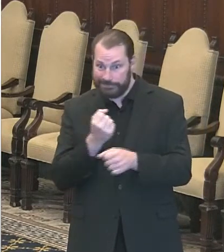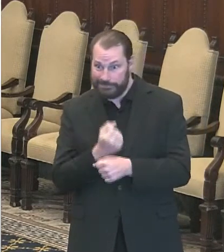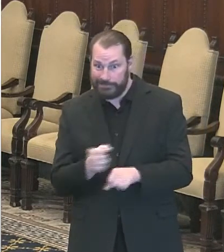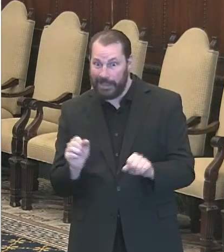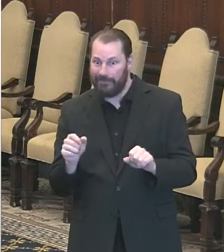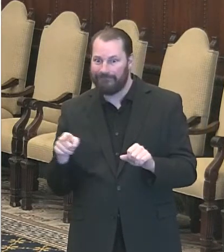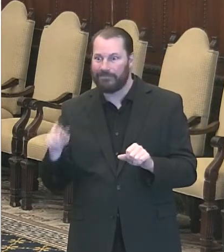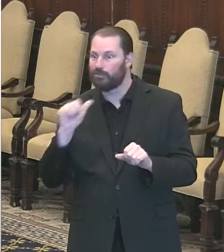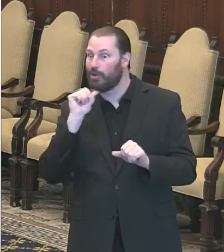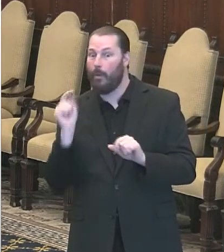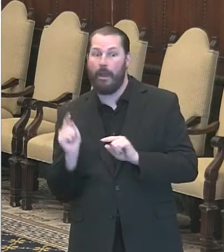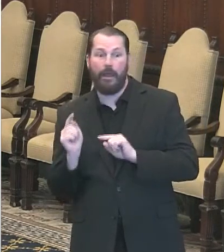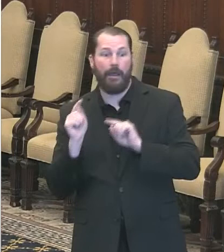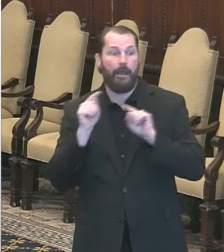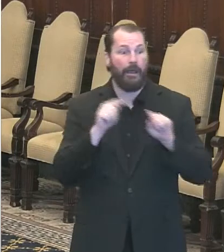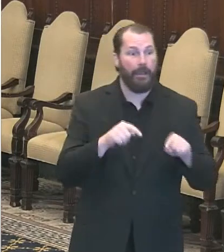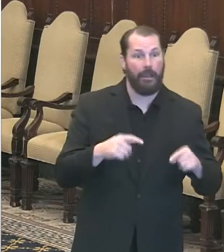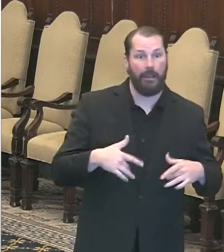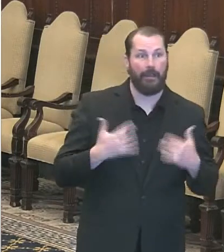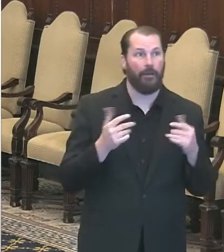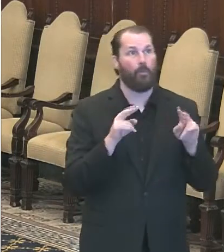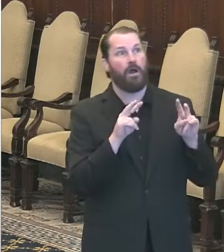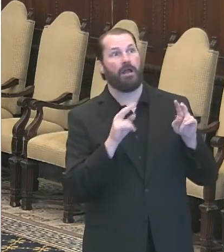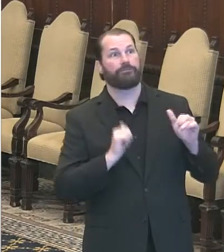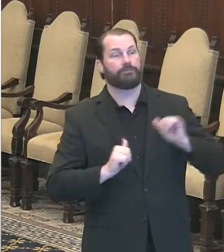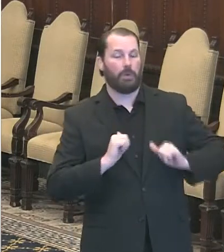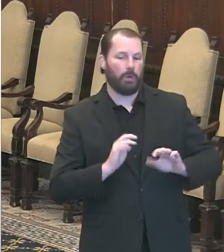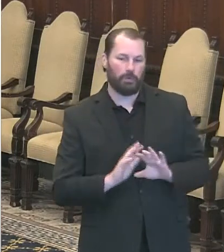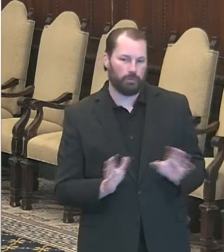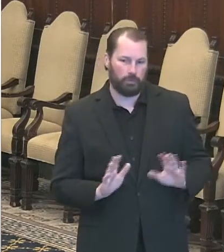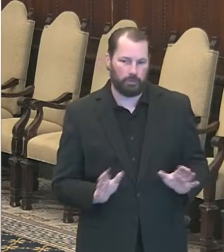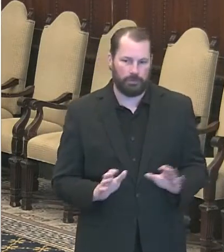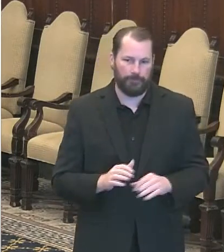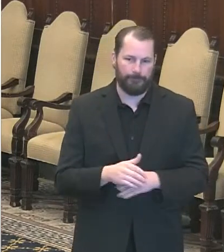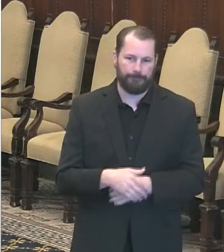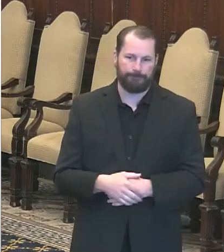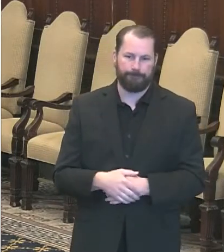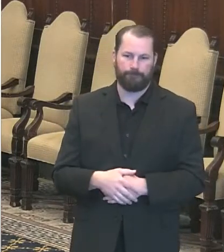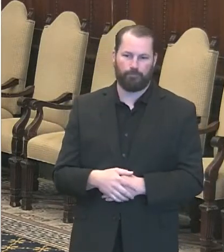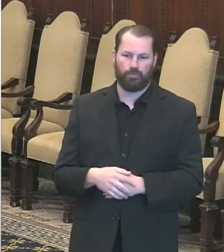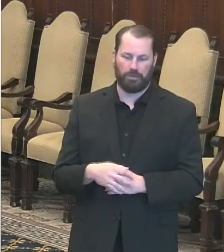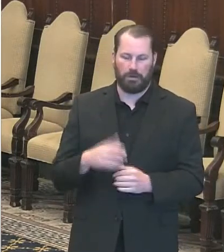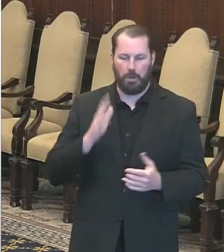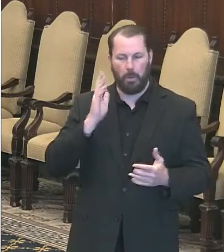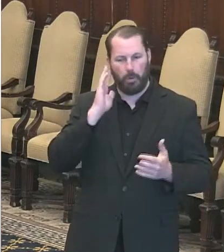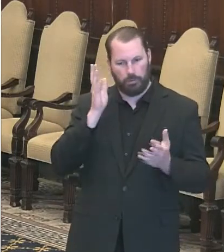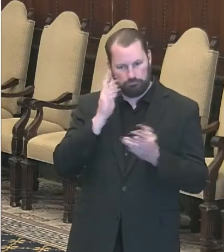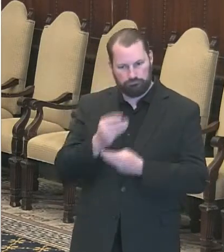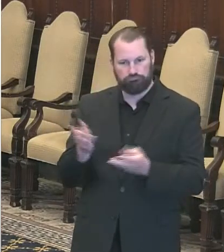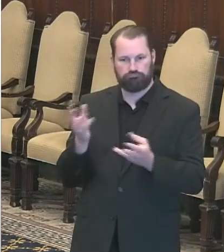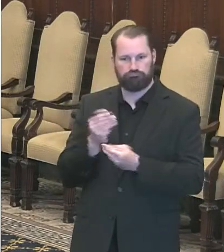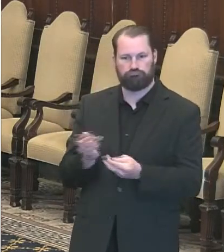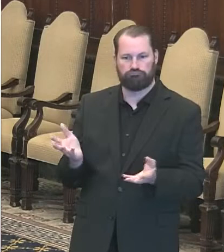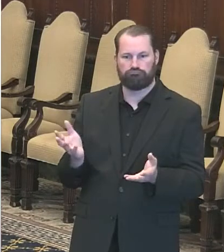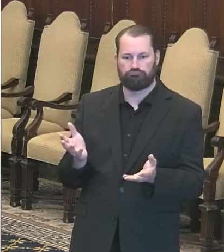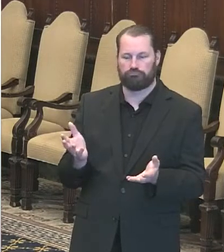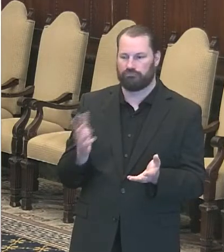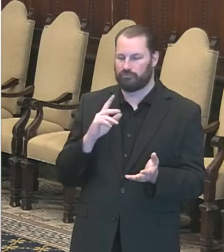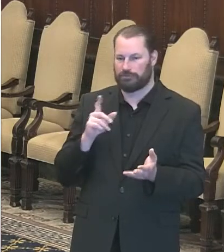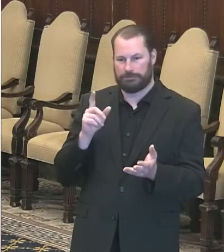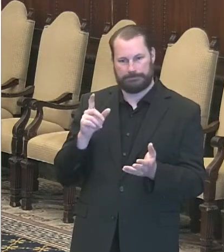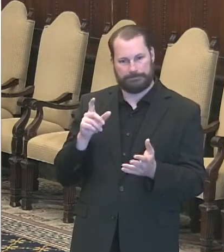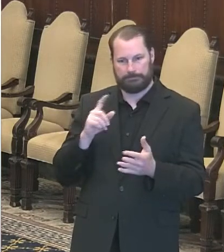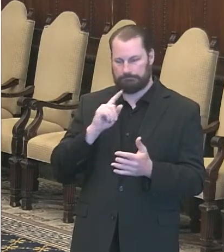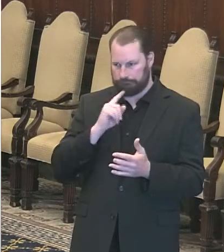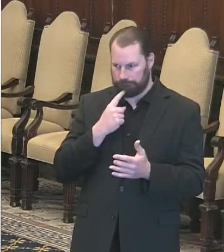location that this is going to be happening when we announce it. And again, we'll continue to deliver that message that we really, really ask people to stay home and